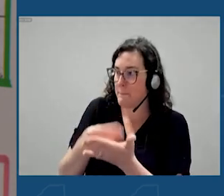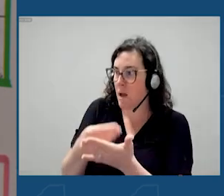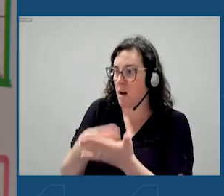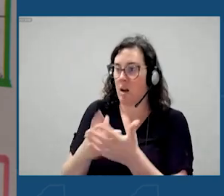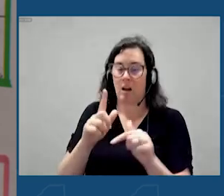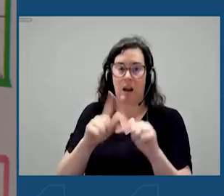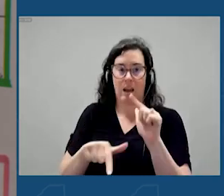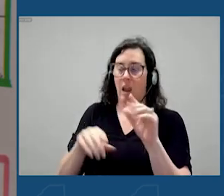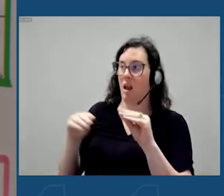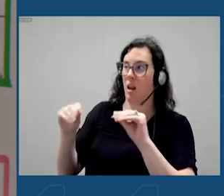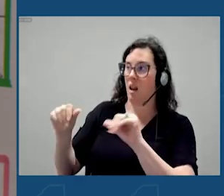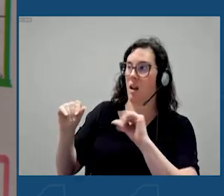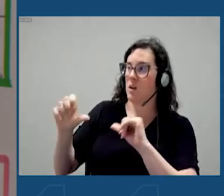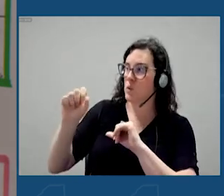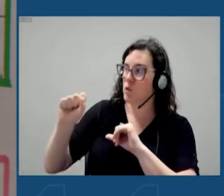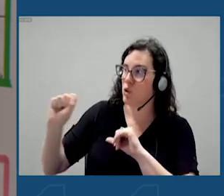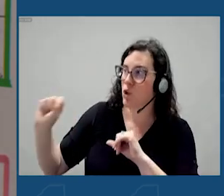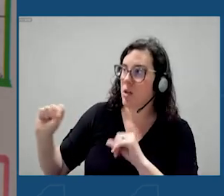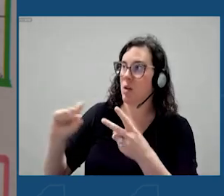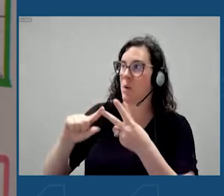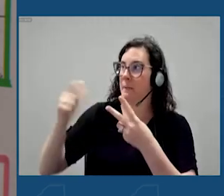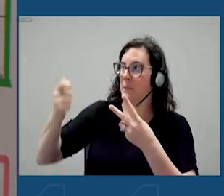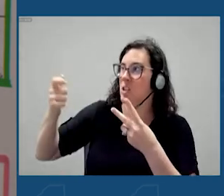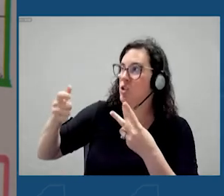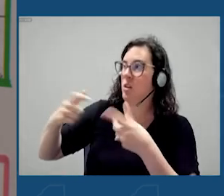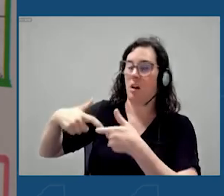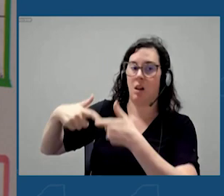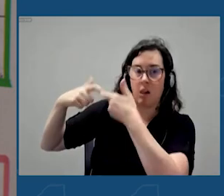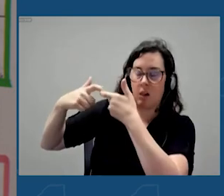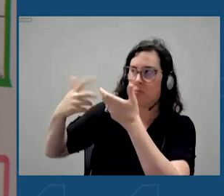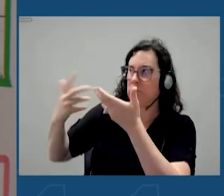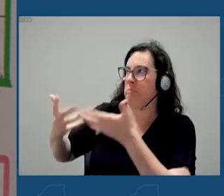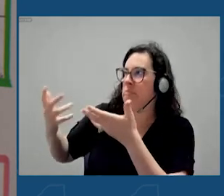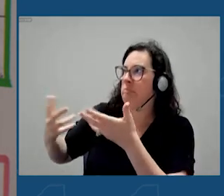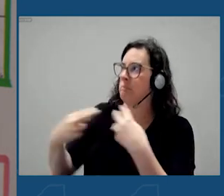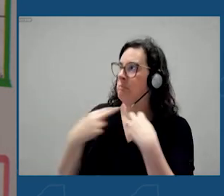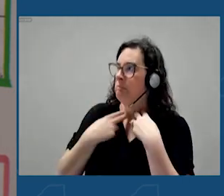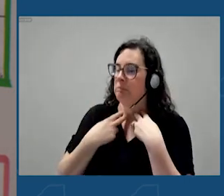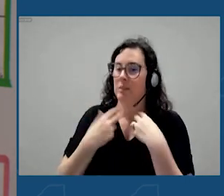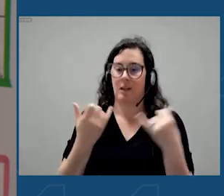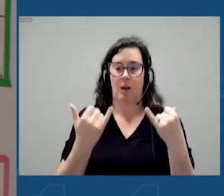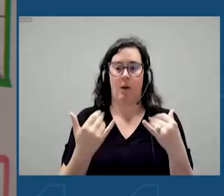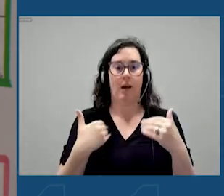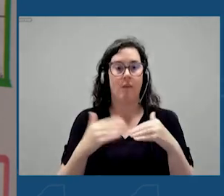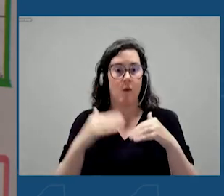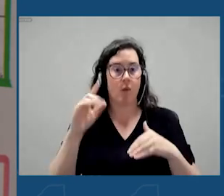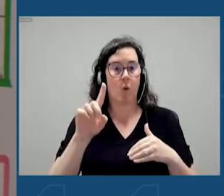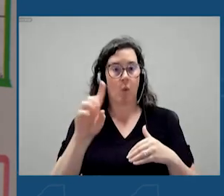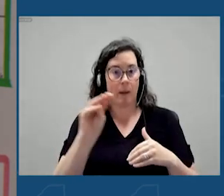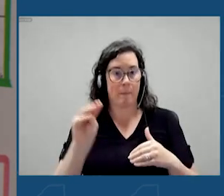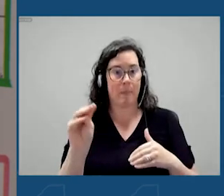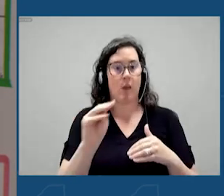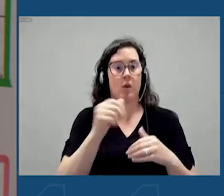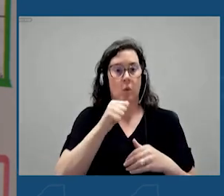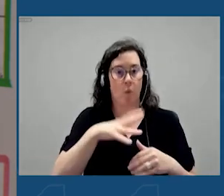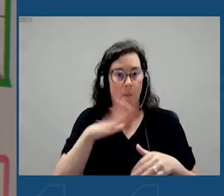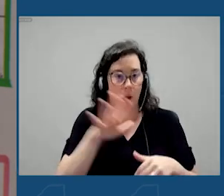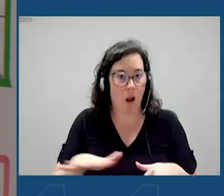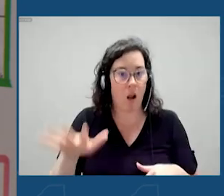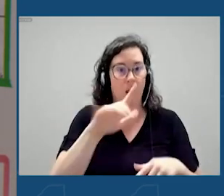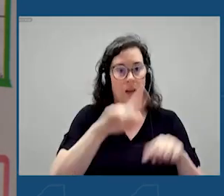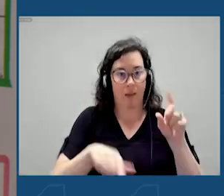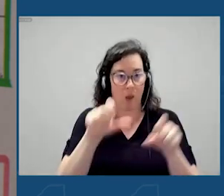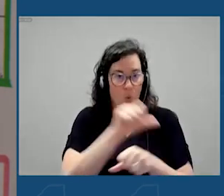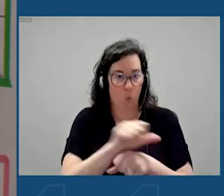Security and their long-term pension plans and their benefit plans. We still have over 1 million women out of work across this country as a result